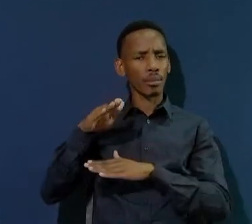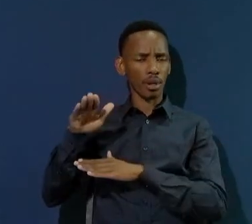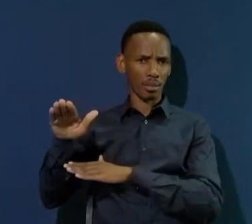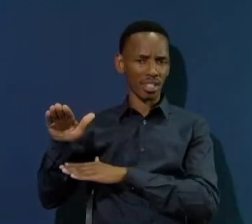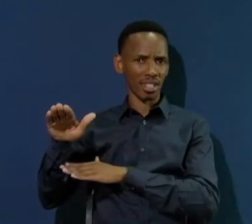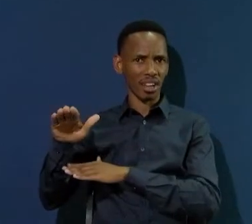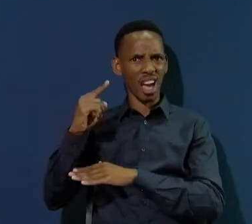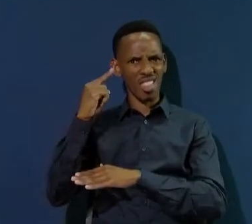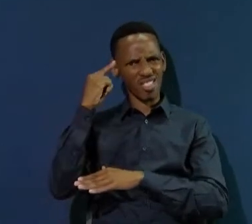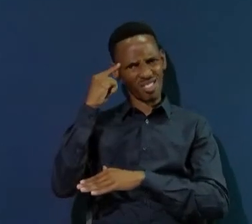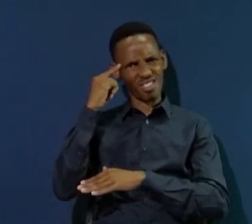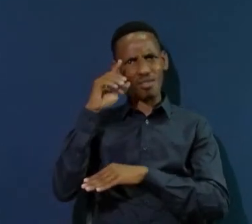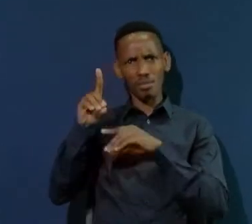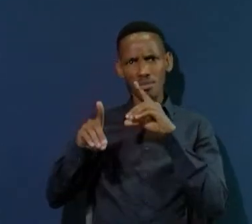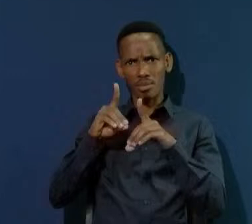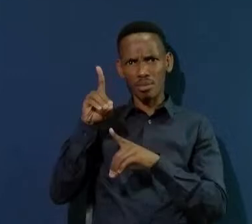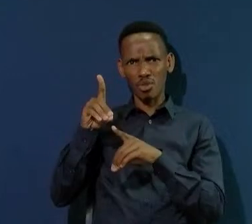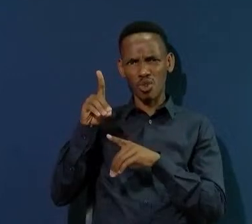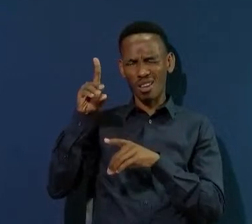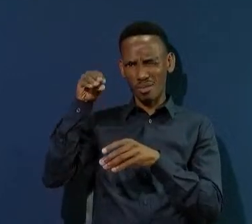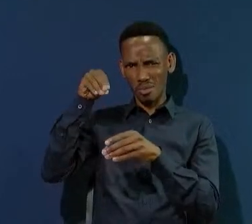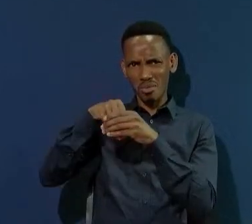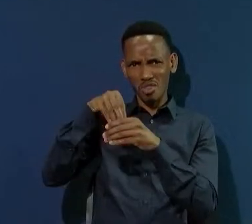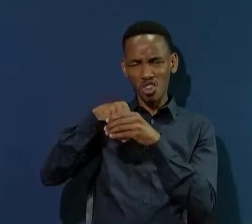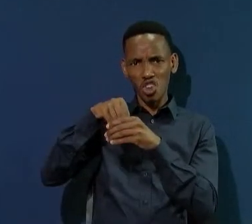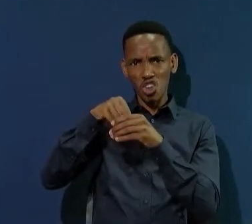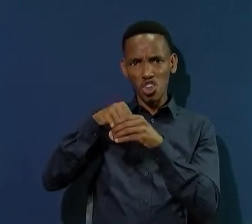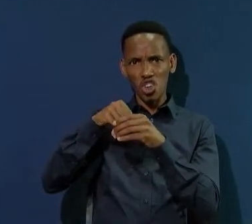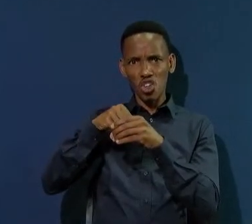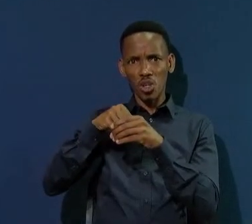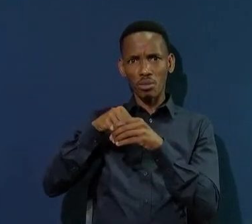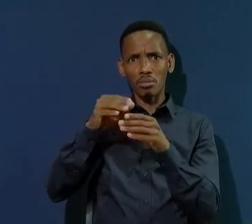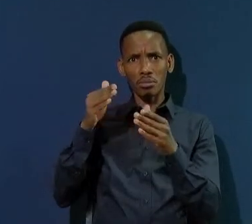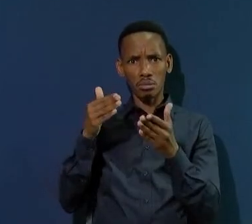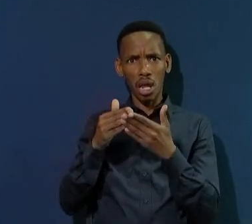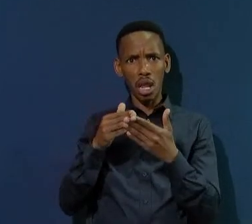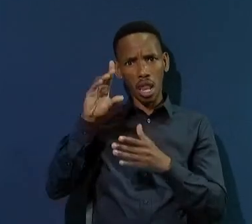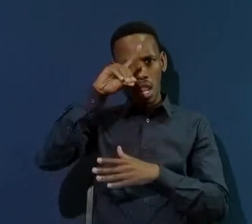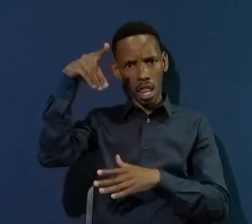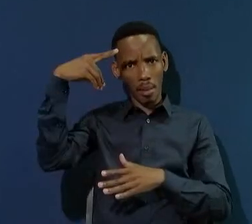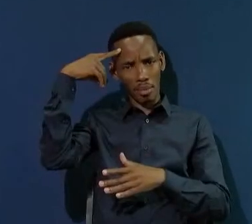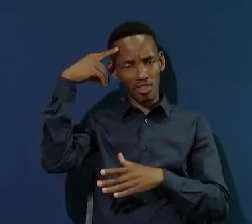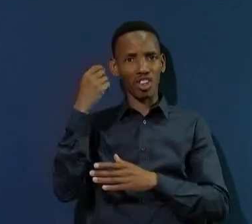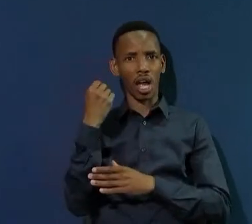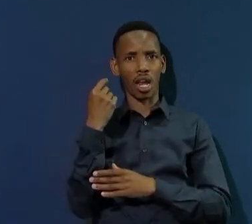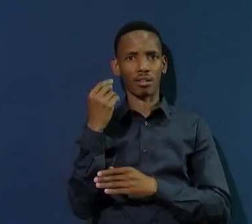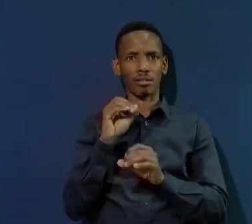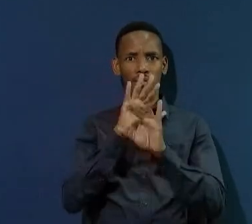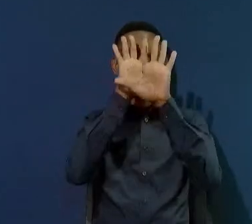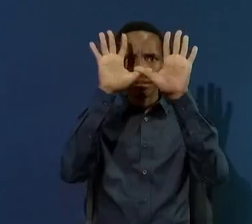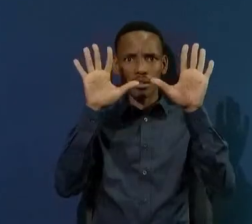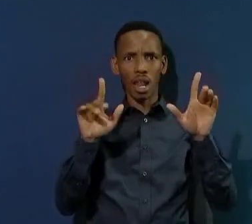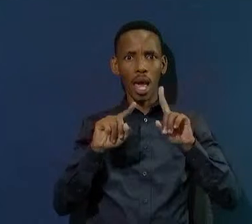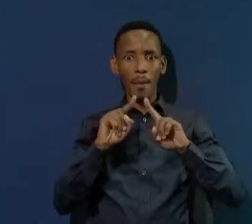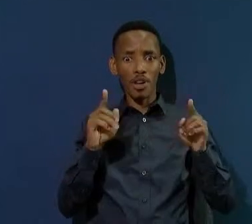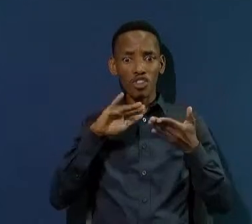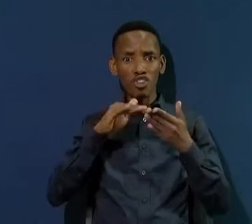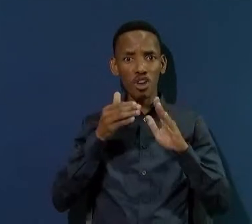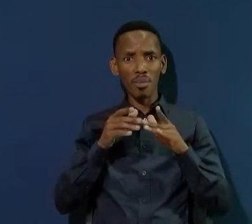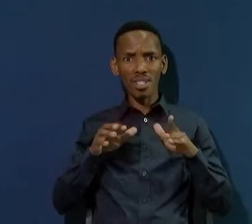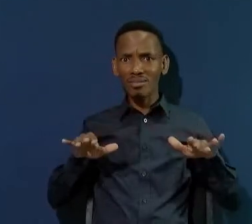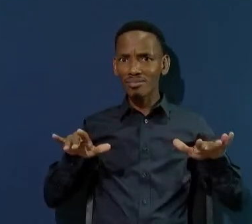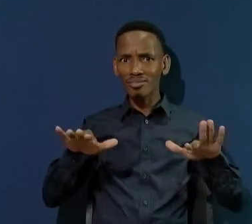yes, it's not something you'd expect everybody to know, but it can be forgiven for that slight